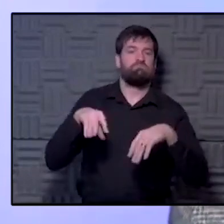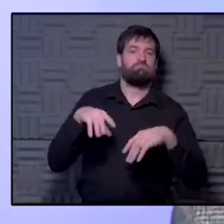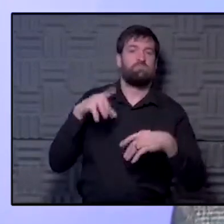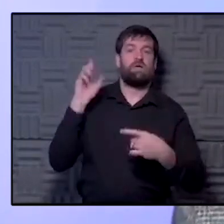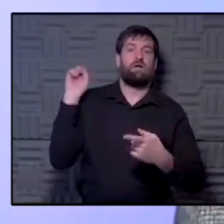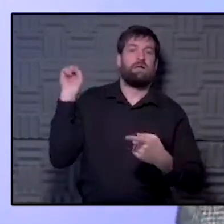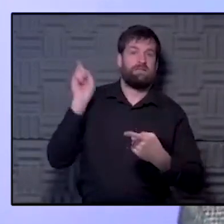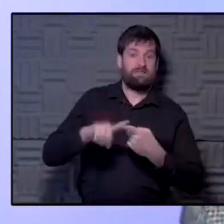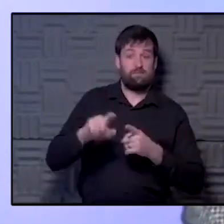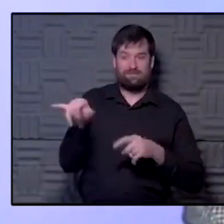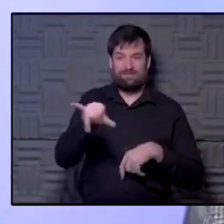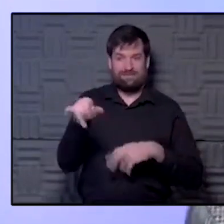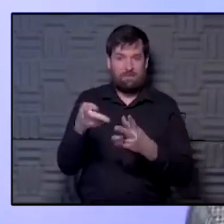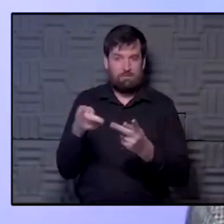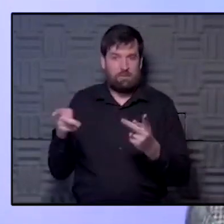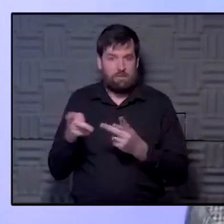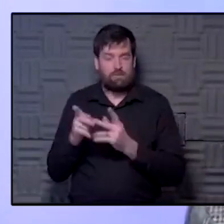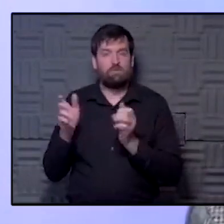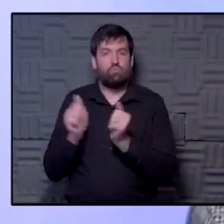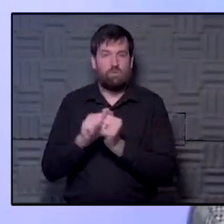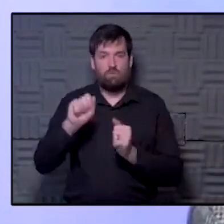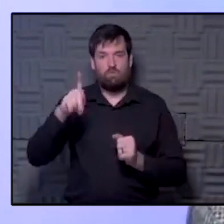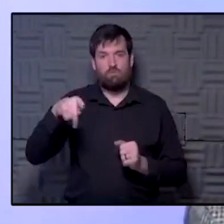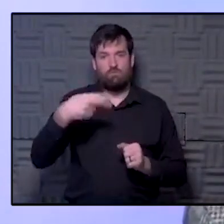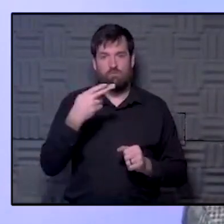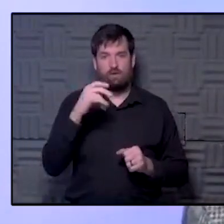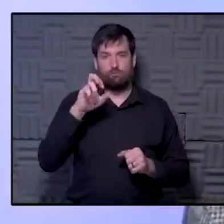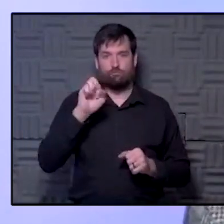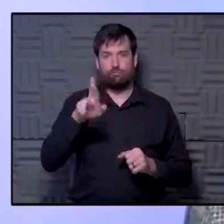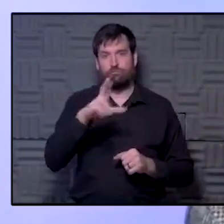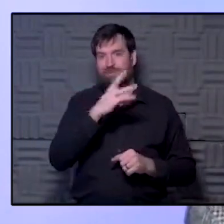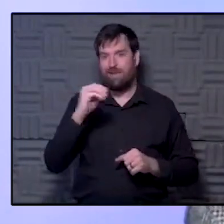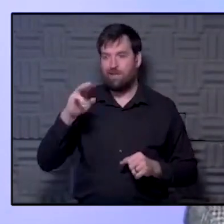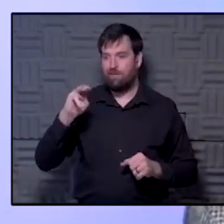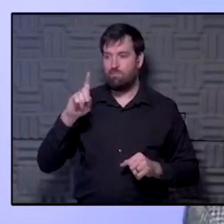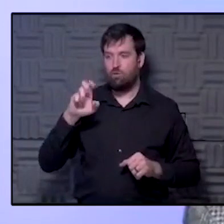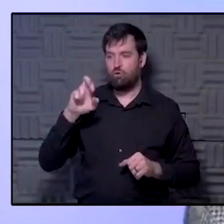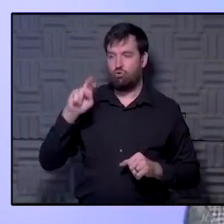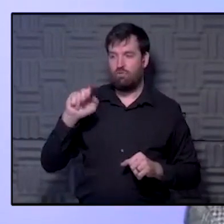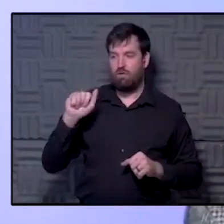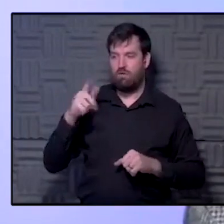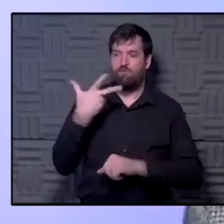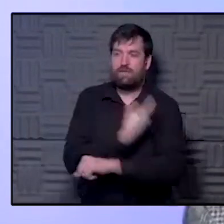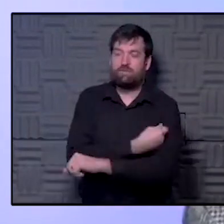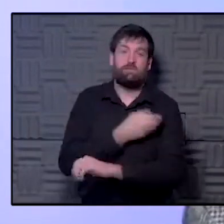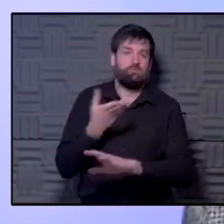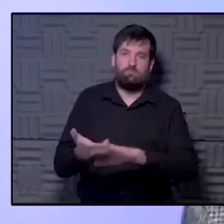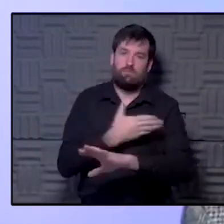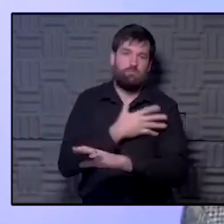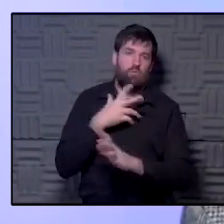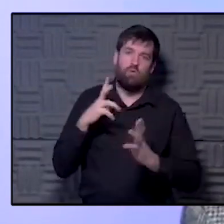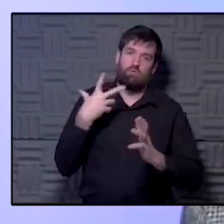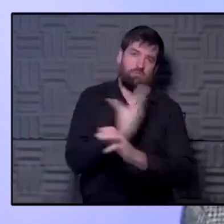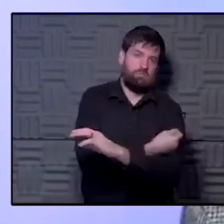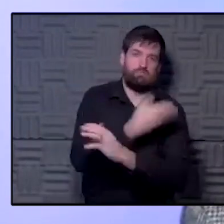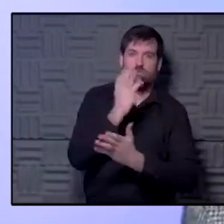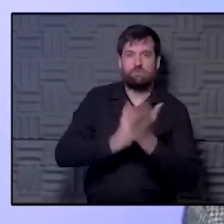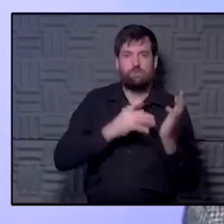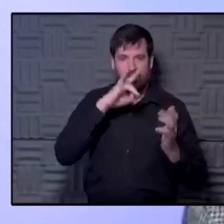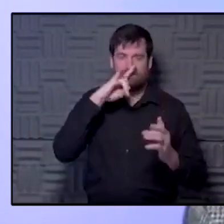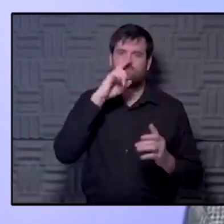the same point we got to with the Pfizer and Moderna vaccines before we'll start with kids. So it's going to be some